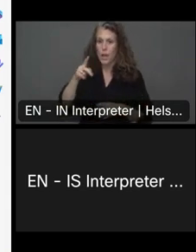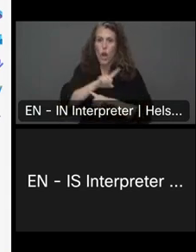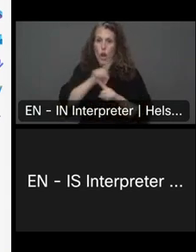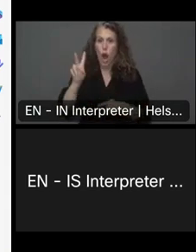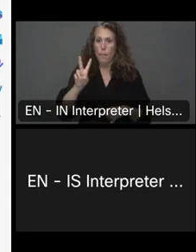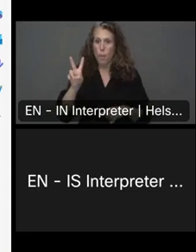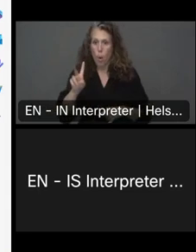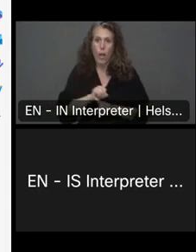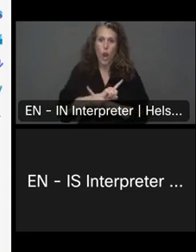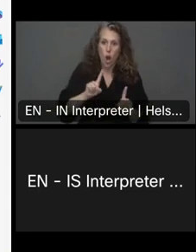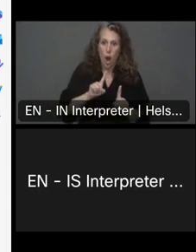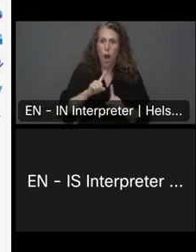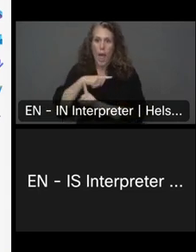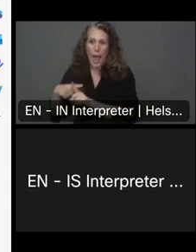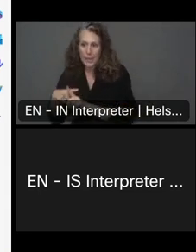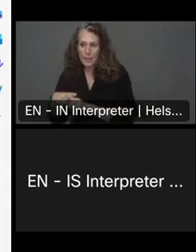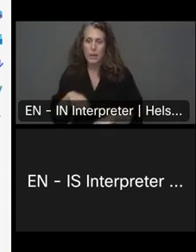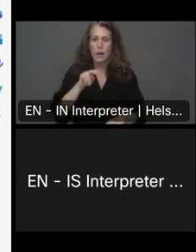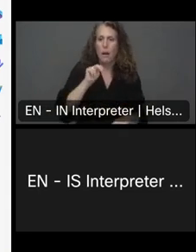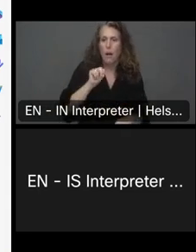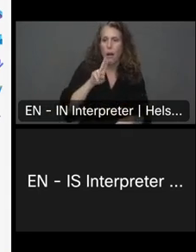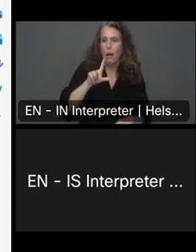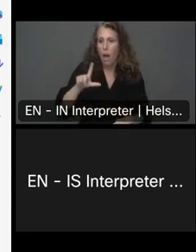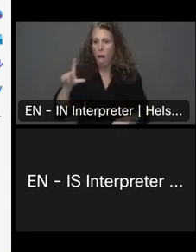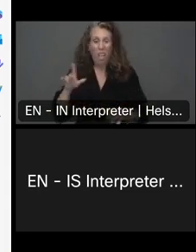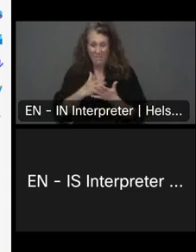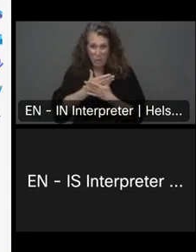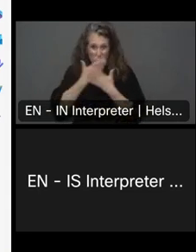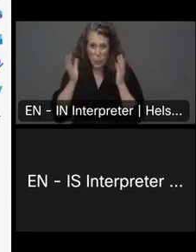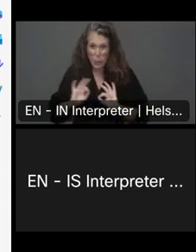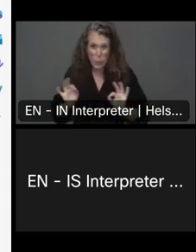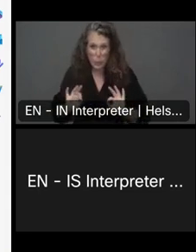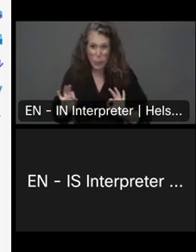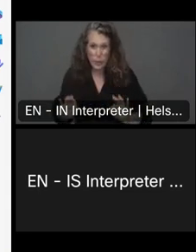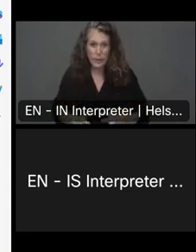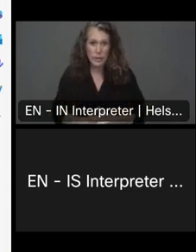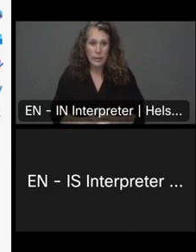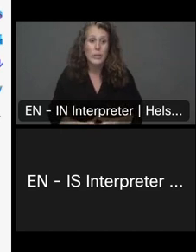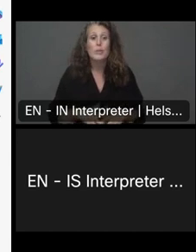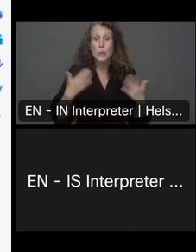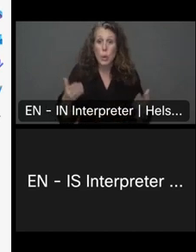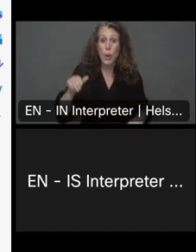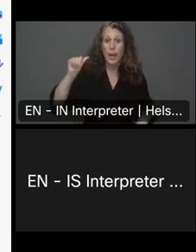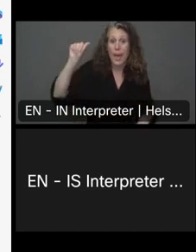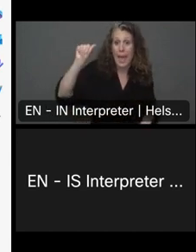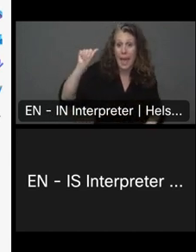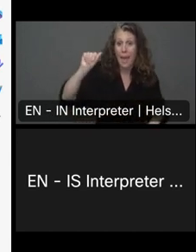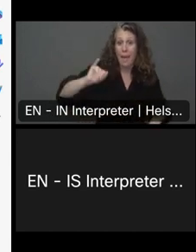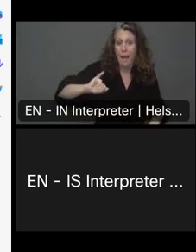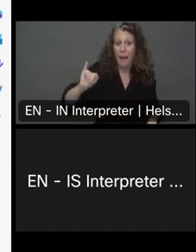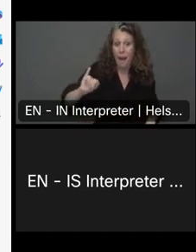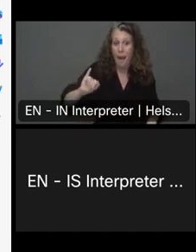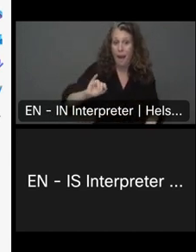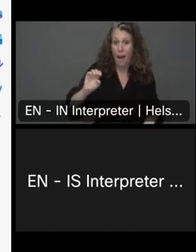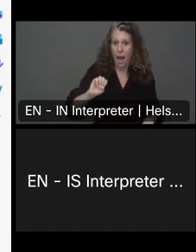or null, or nullways. So what we get is that A, I, and E will tend to be better in terms